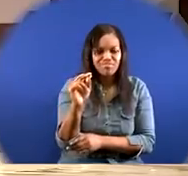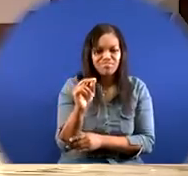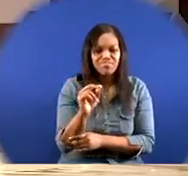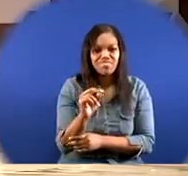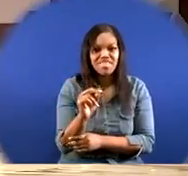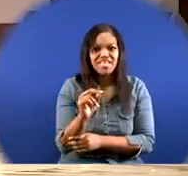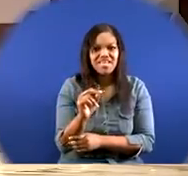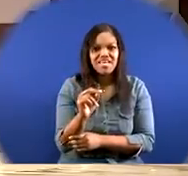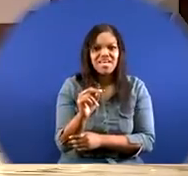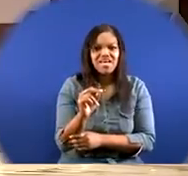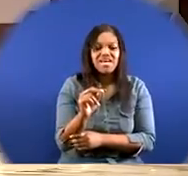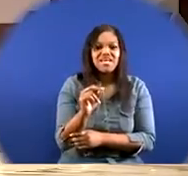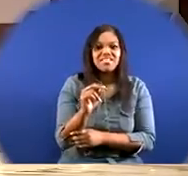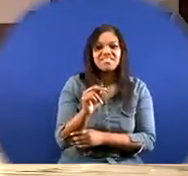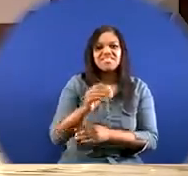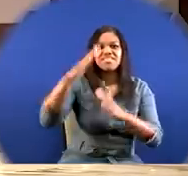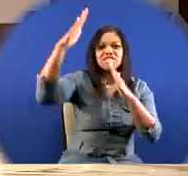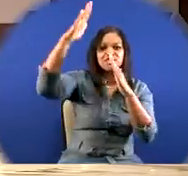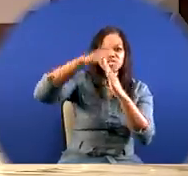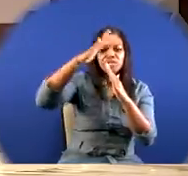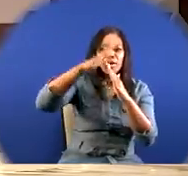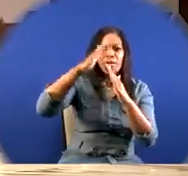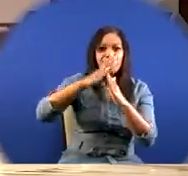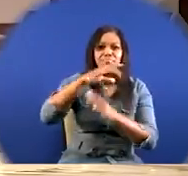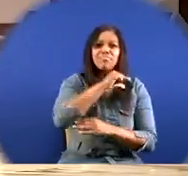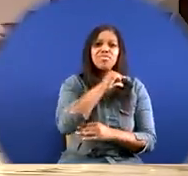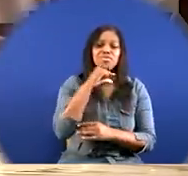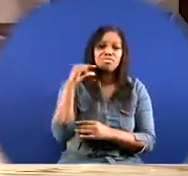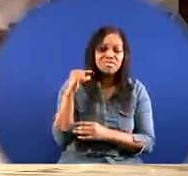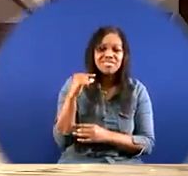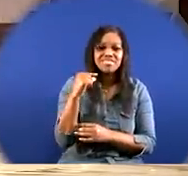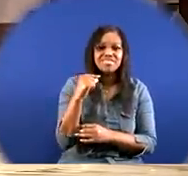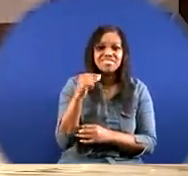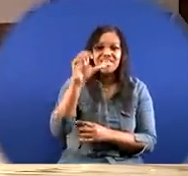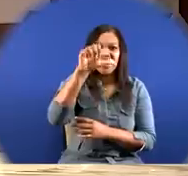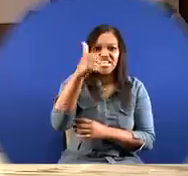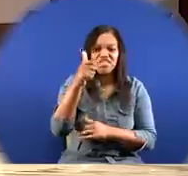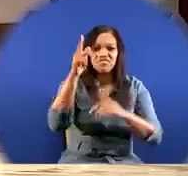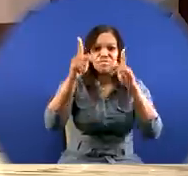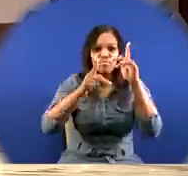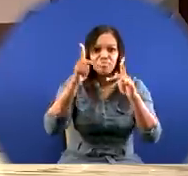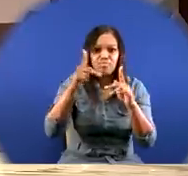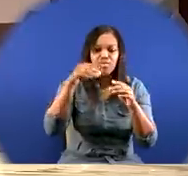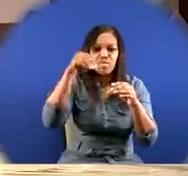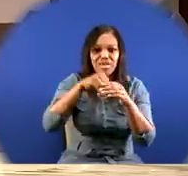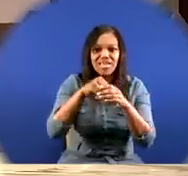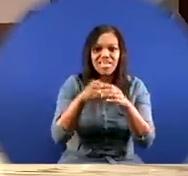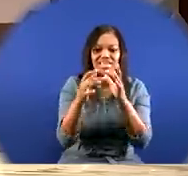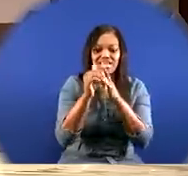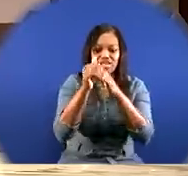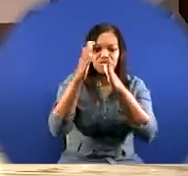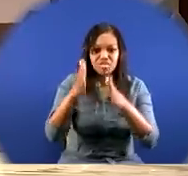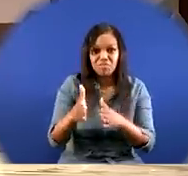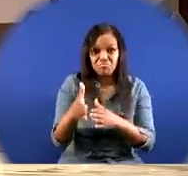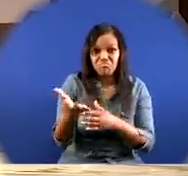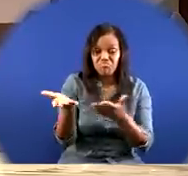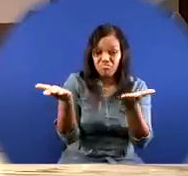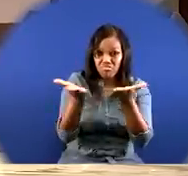The chief priests, scribes, and elders are currently on the scene,